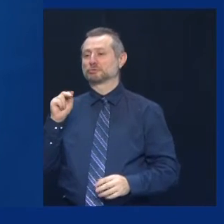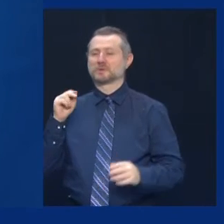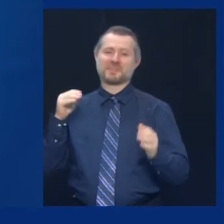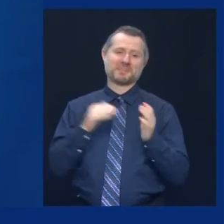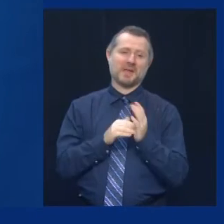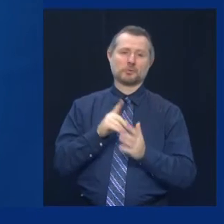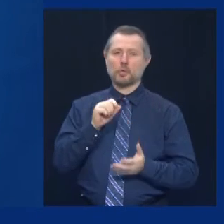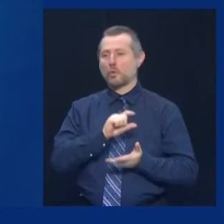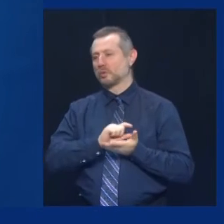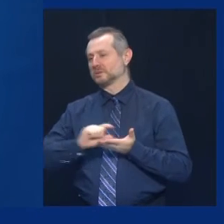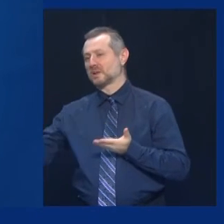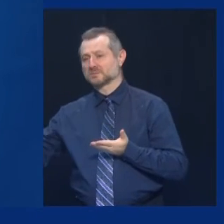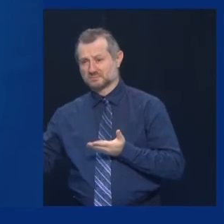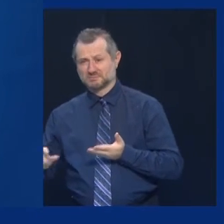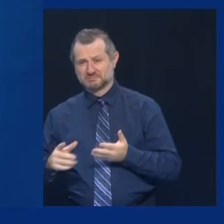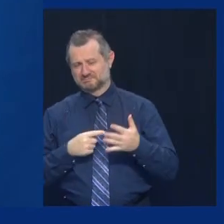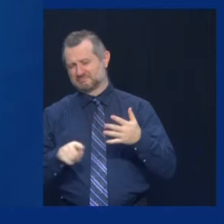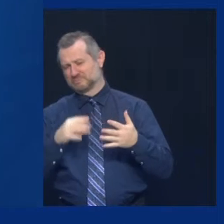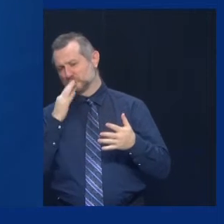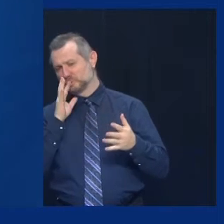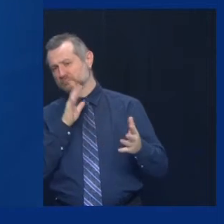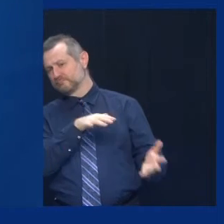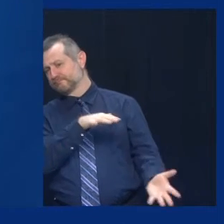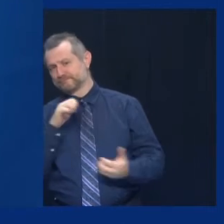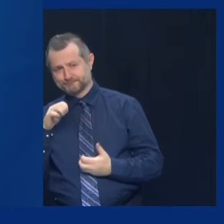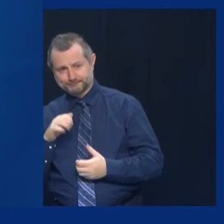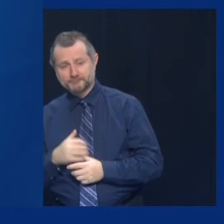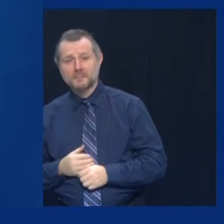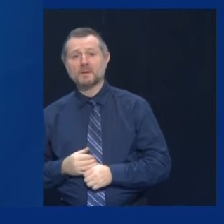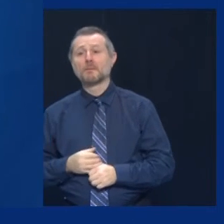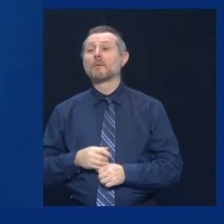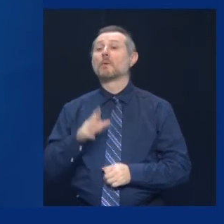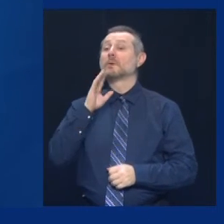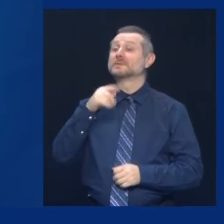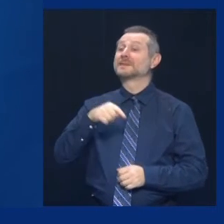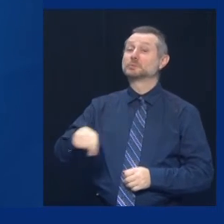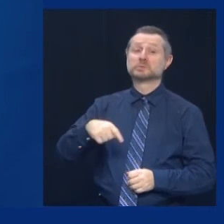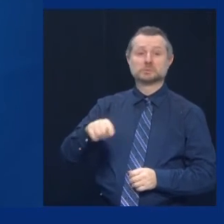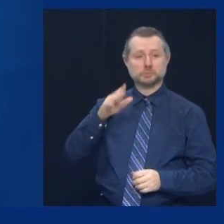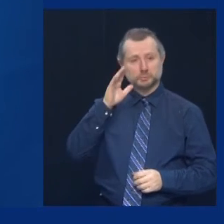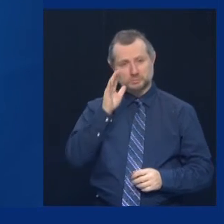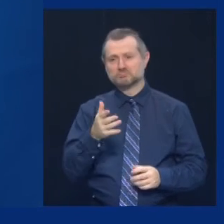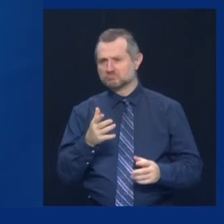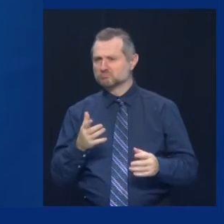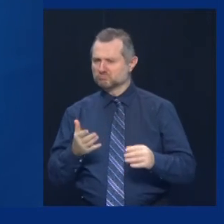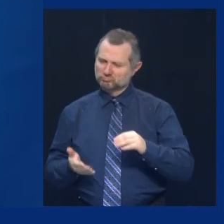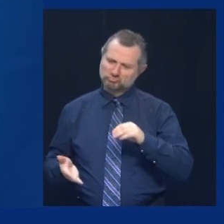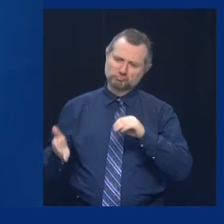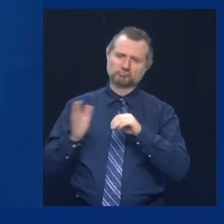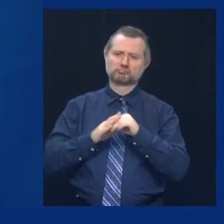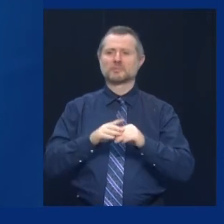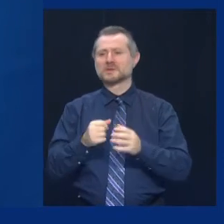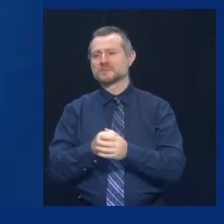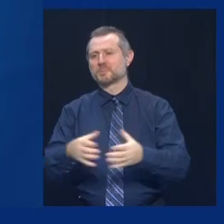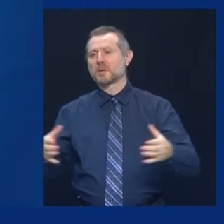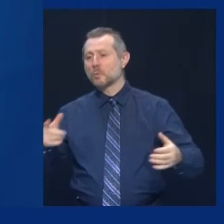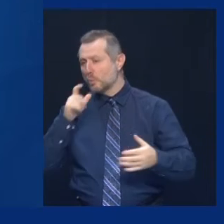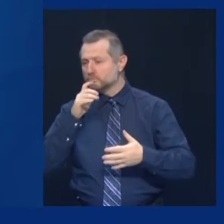630,000 doses by this week. This week, we increase the priority populations